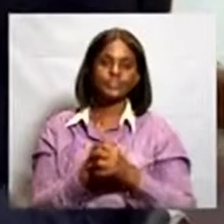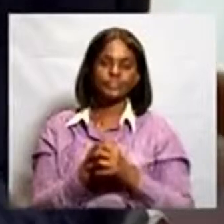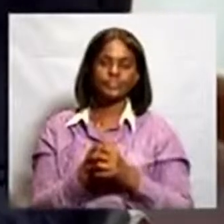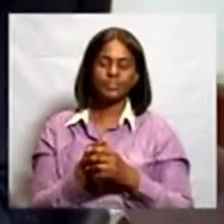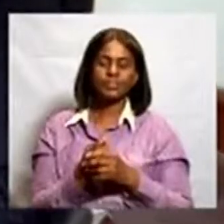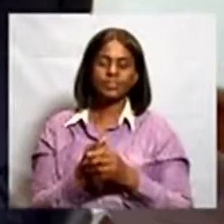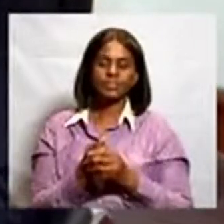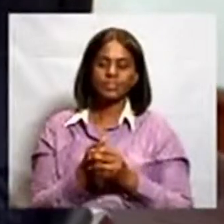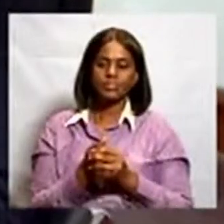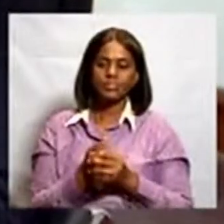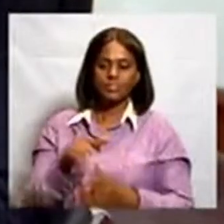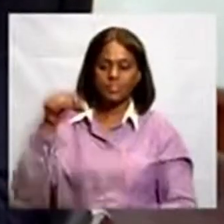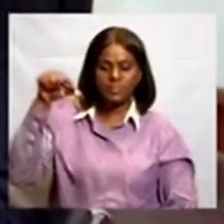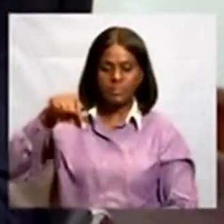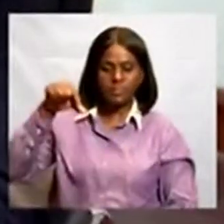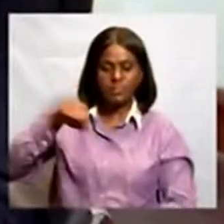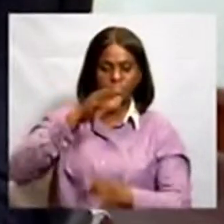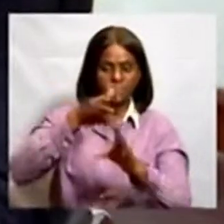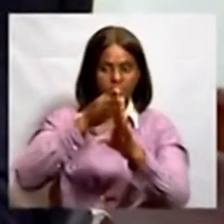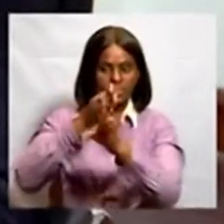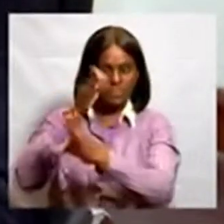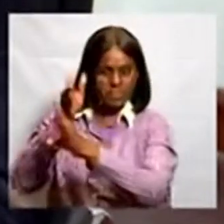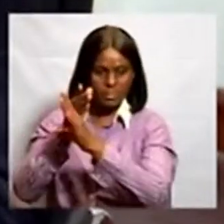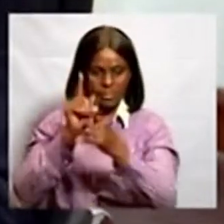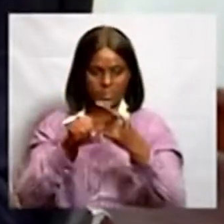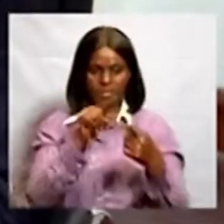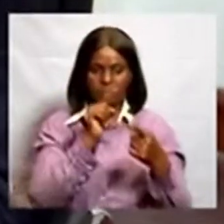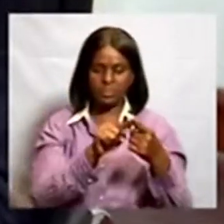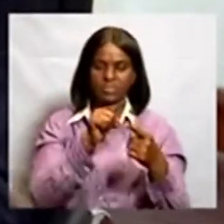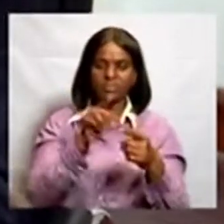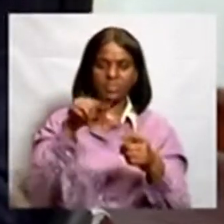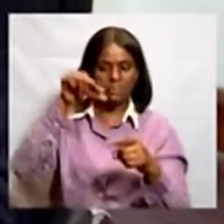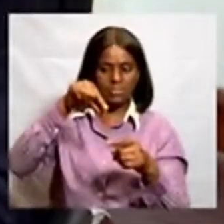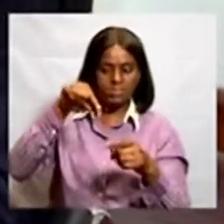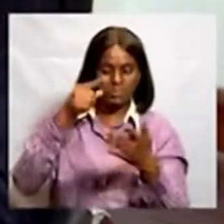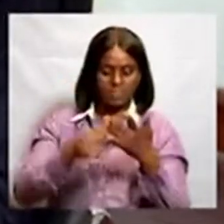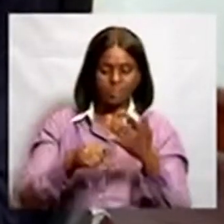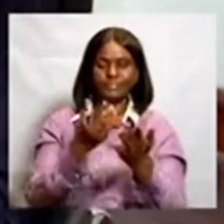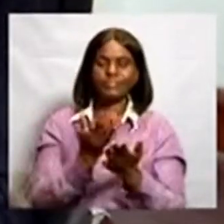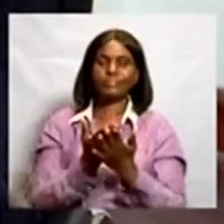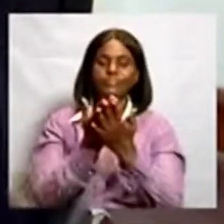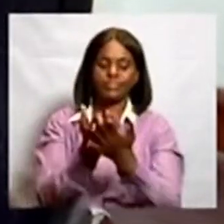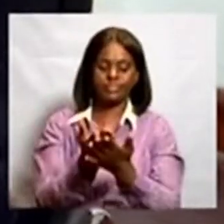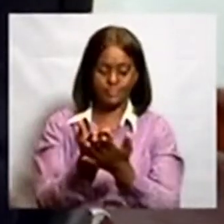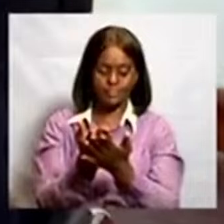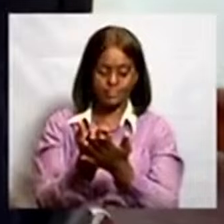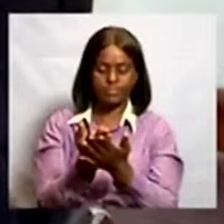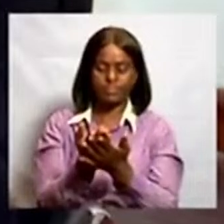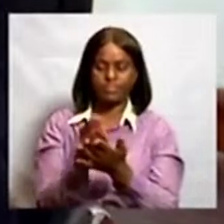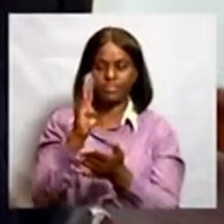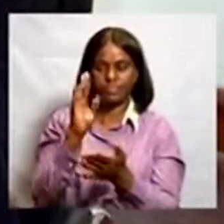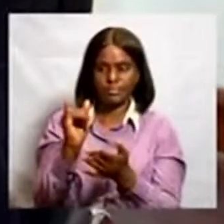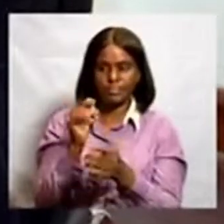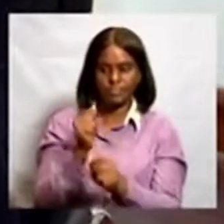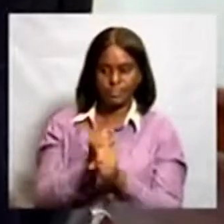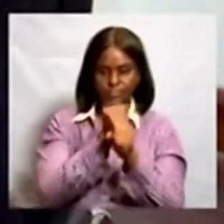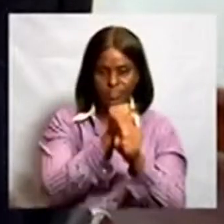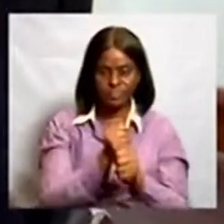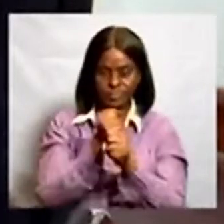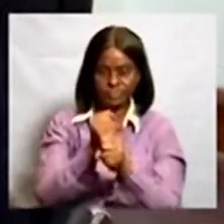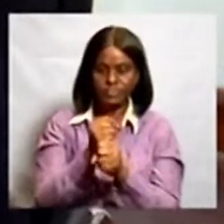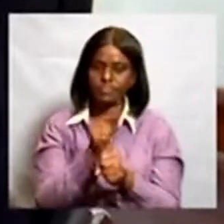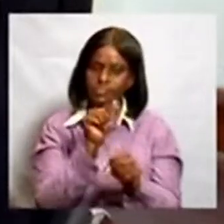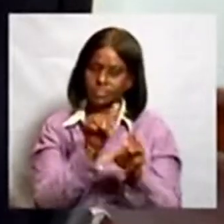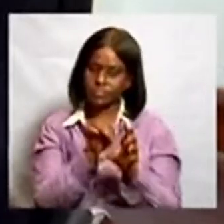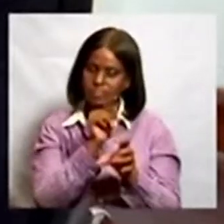The qualification referred to here is a qualification that is submitted by an awarding body to sit